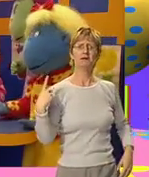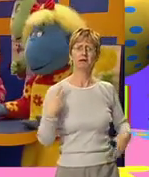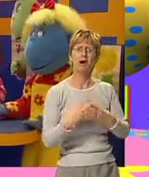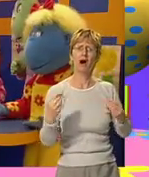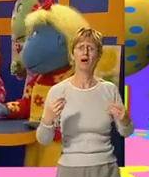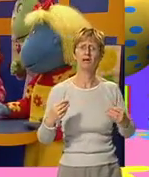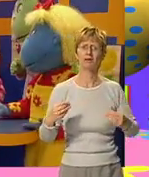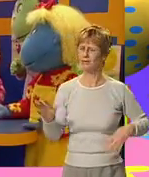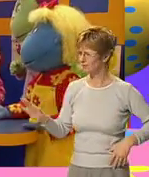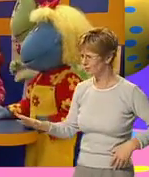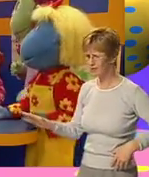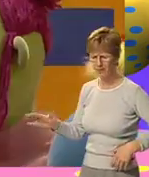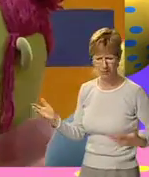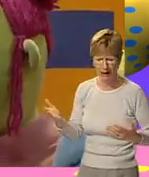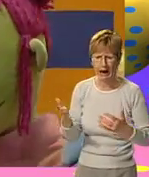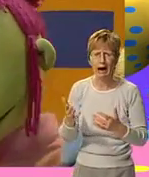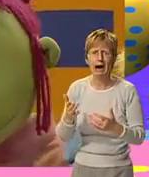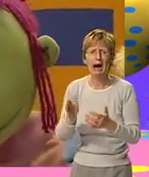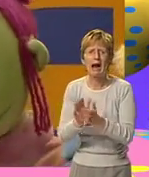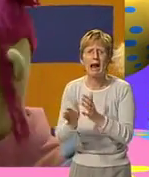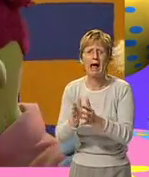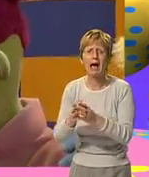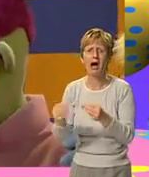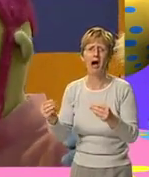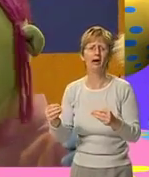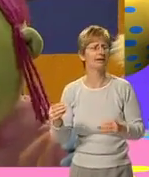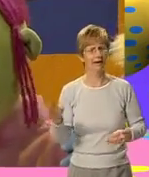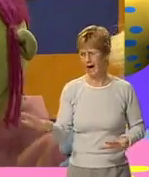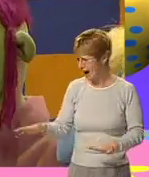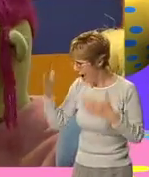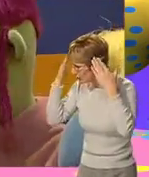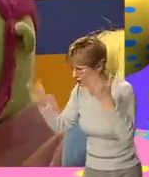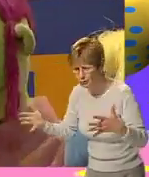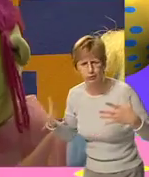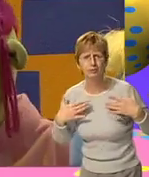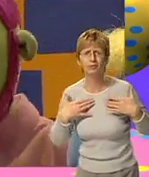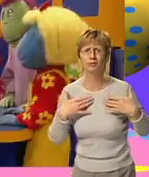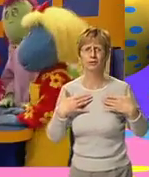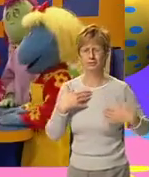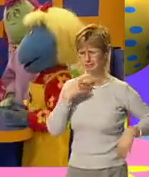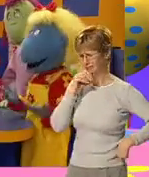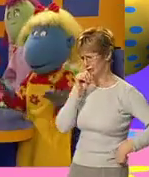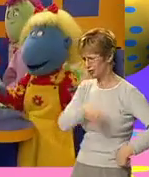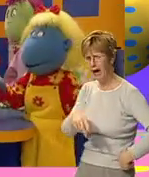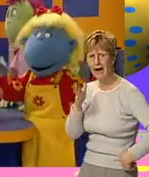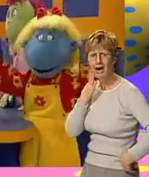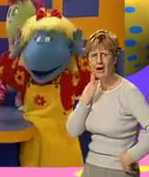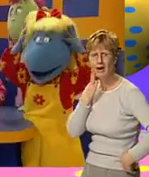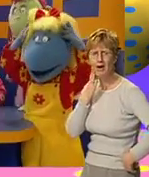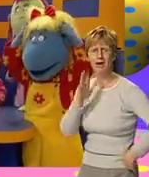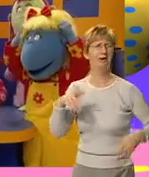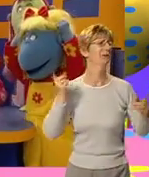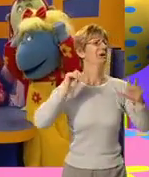lovely clay things gone, Judy? I don't know, Jake. It's all a bit of a mystery. What are we going to